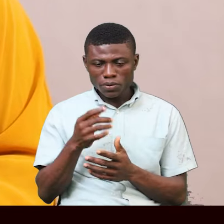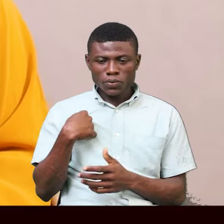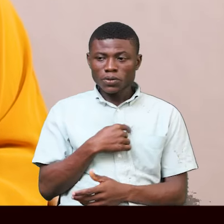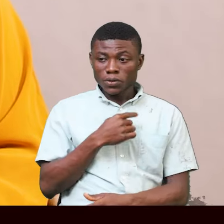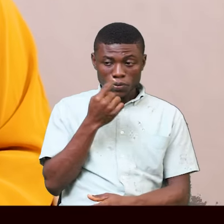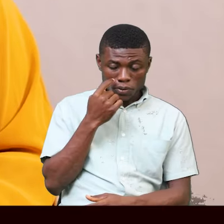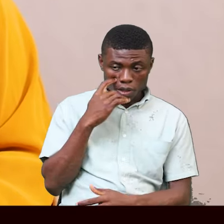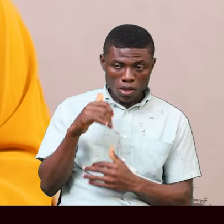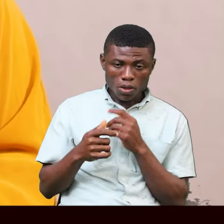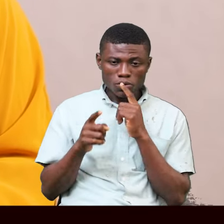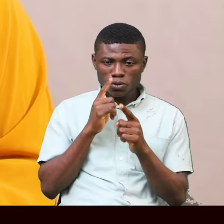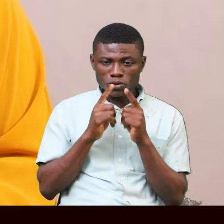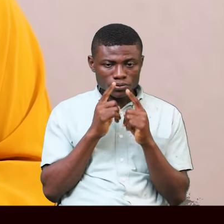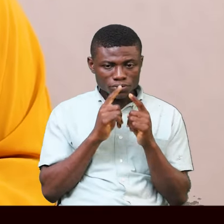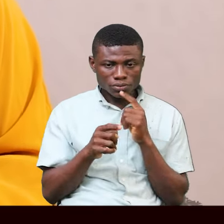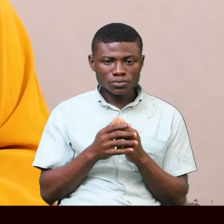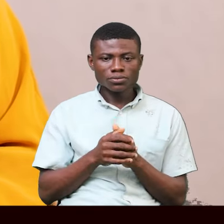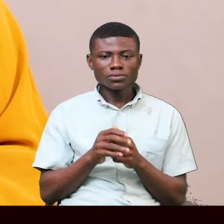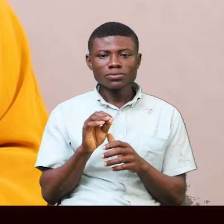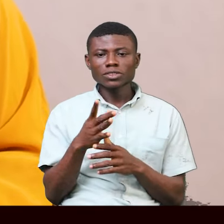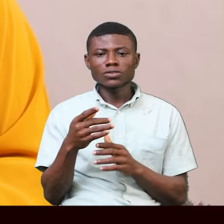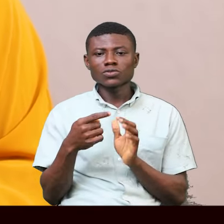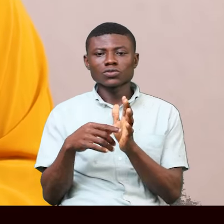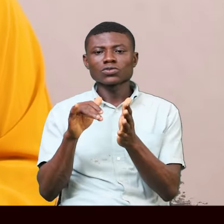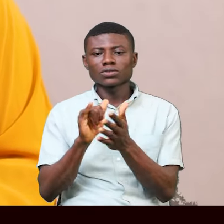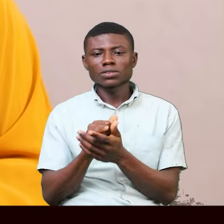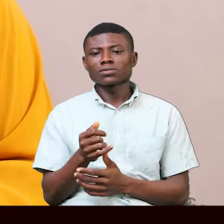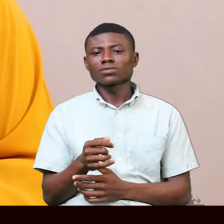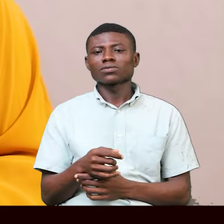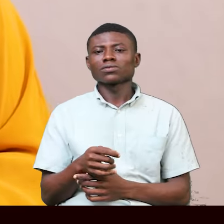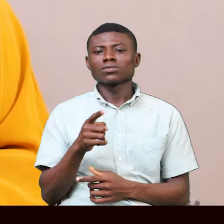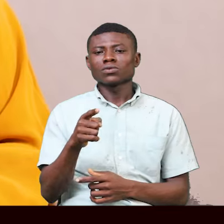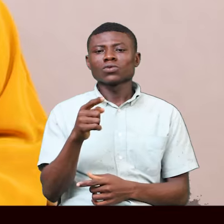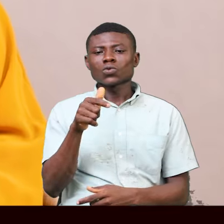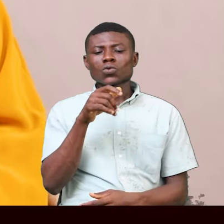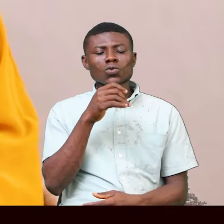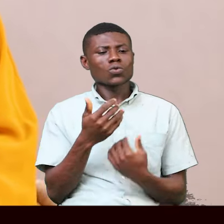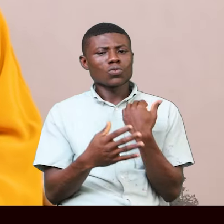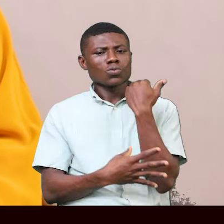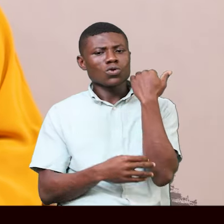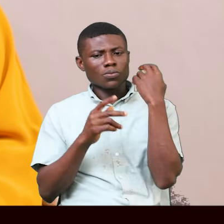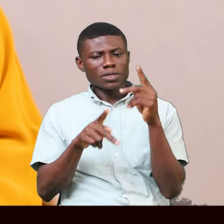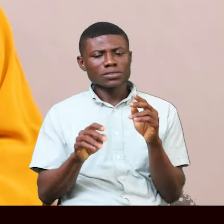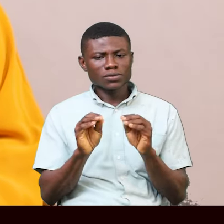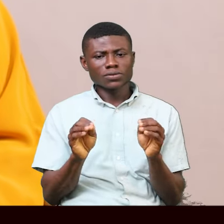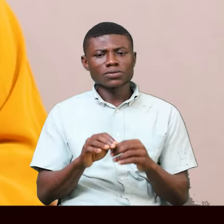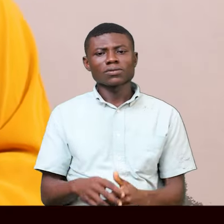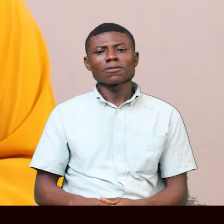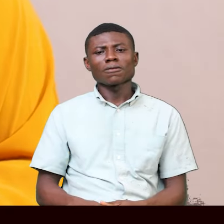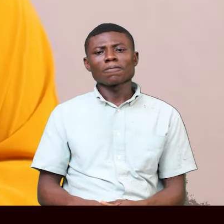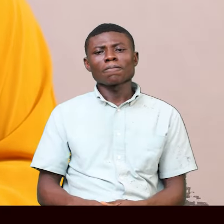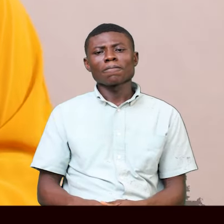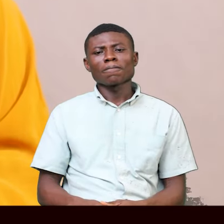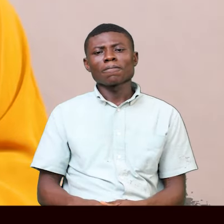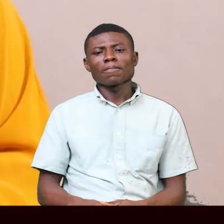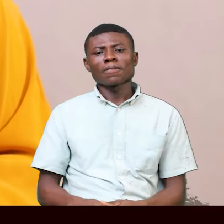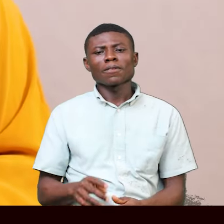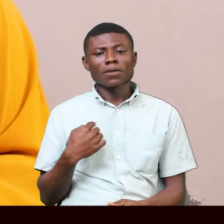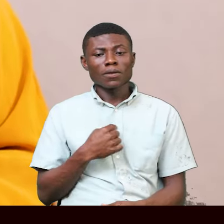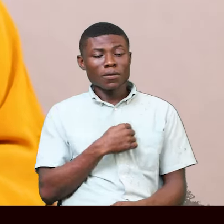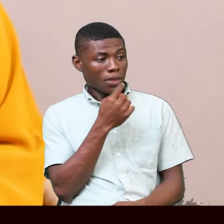name, coma ye di, be bien who a chesser, na sebi, womobo, now yamobo. Na